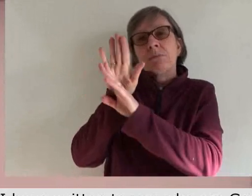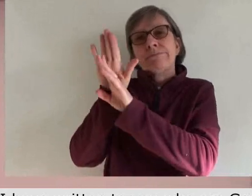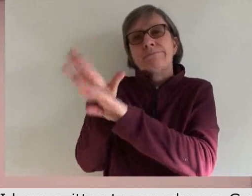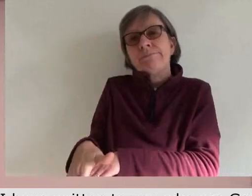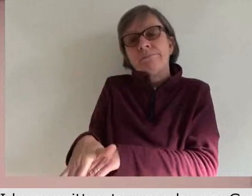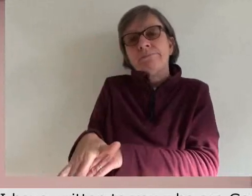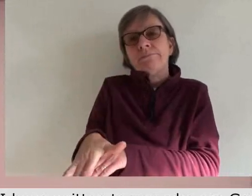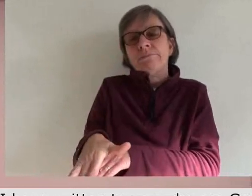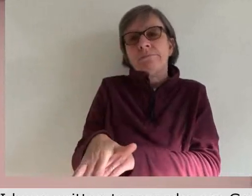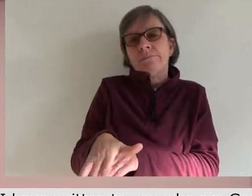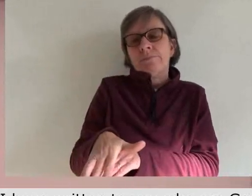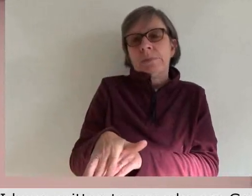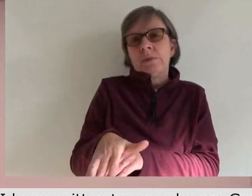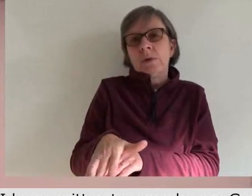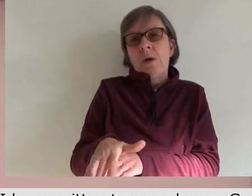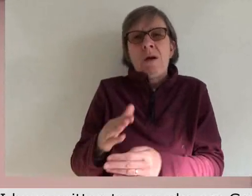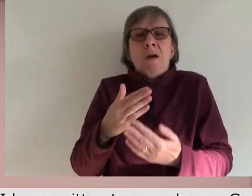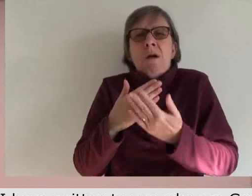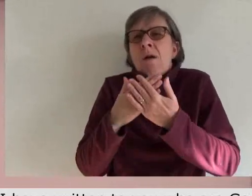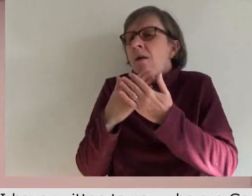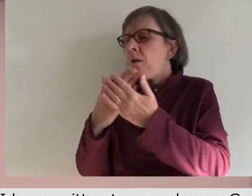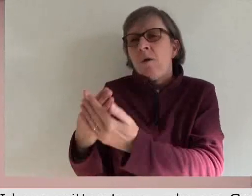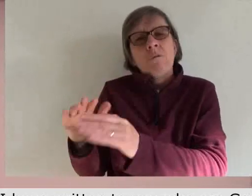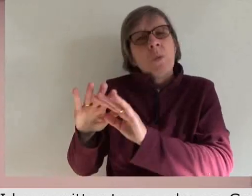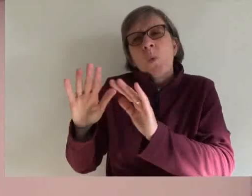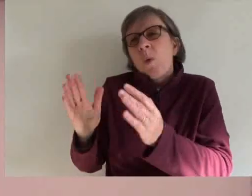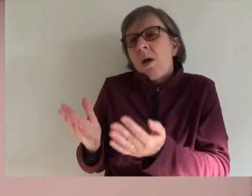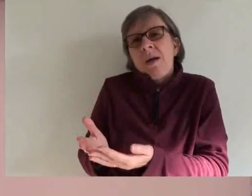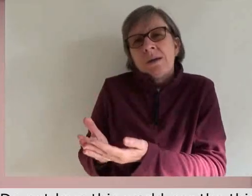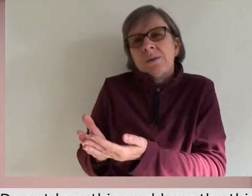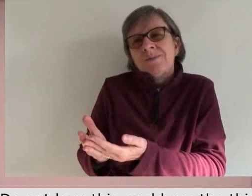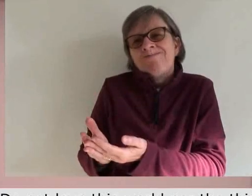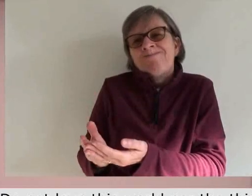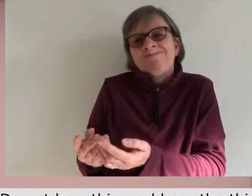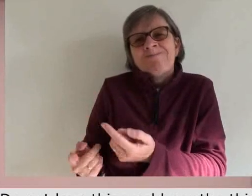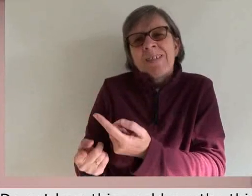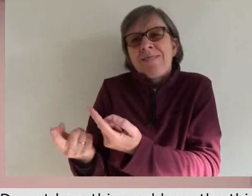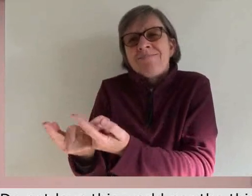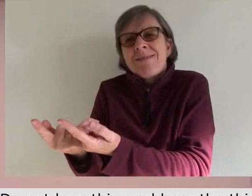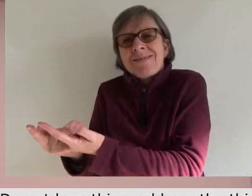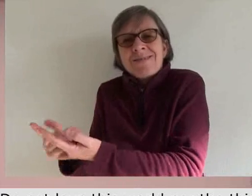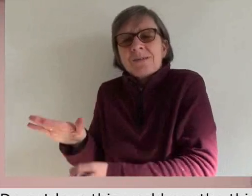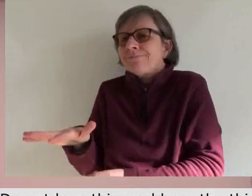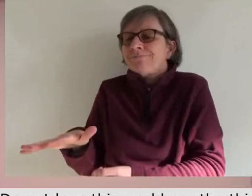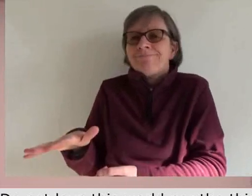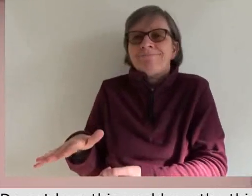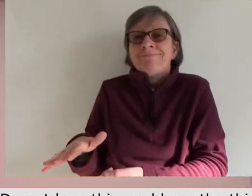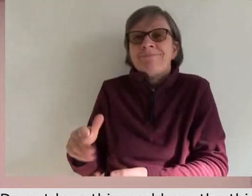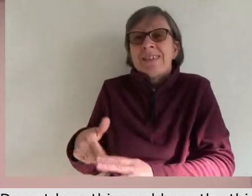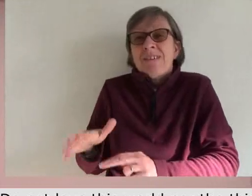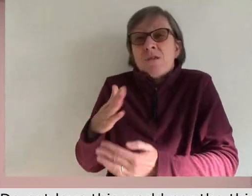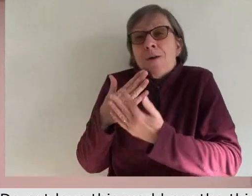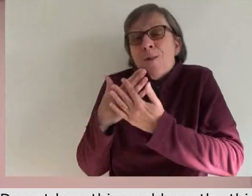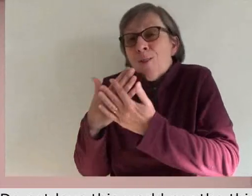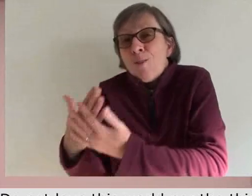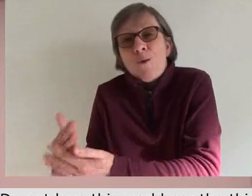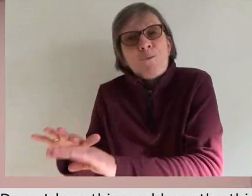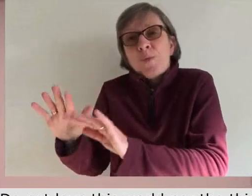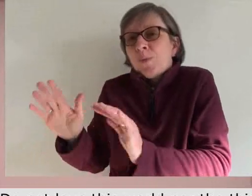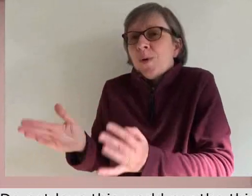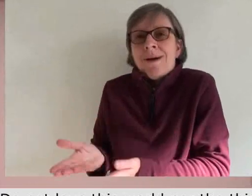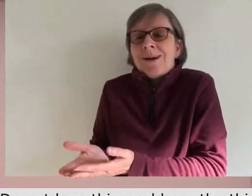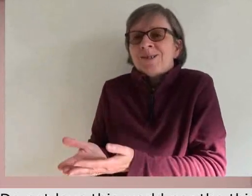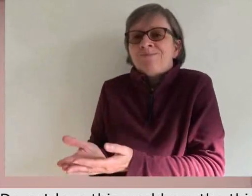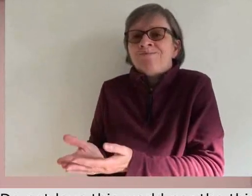one. Do not love the world or anything in the world. If anyone loves the world, the love of